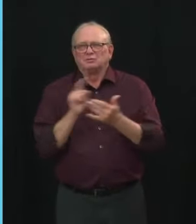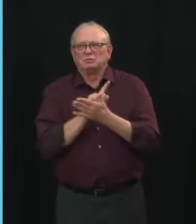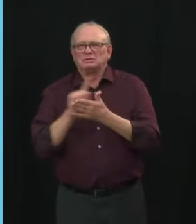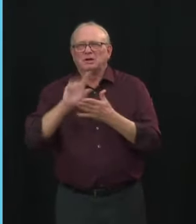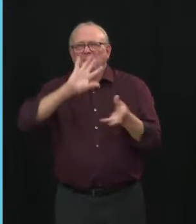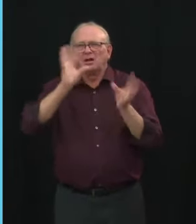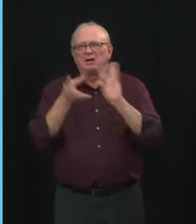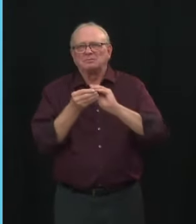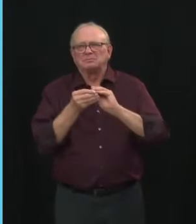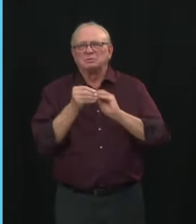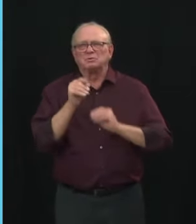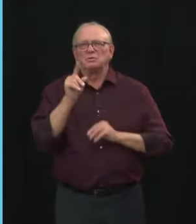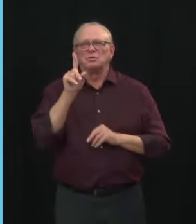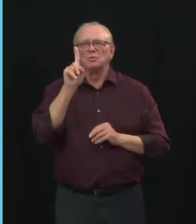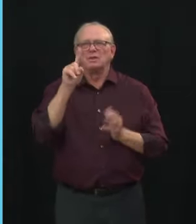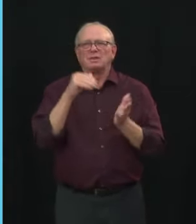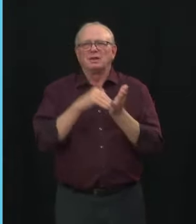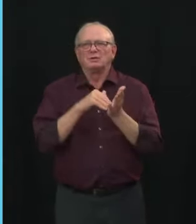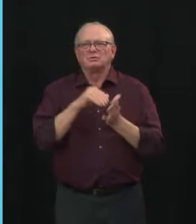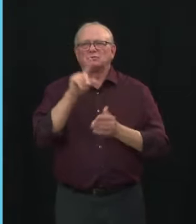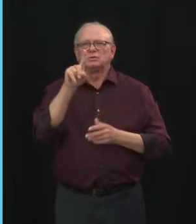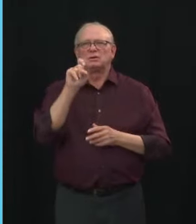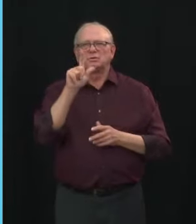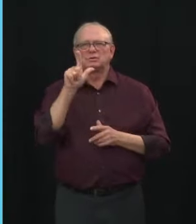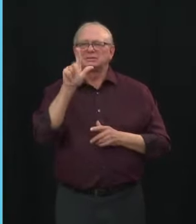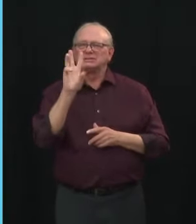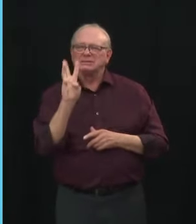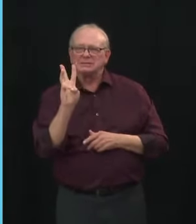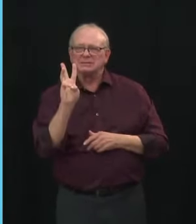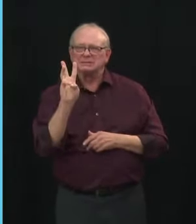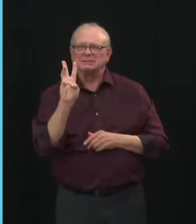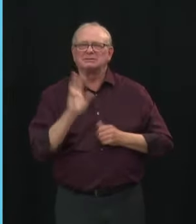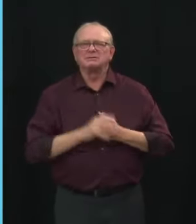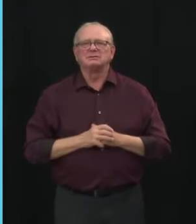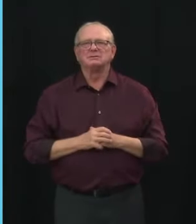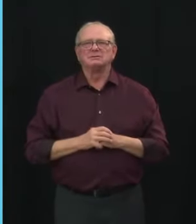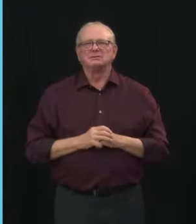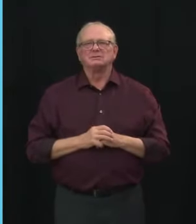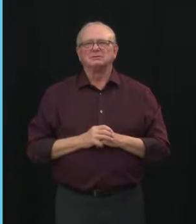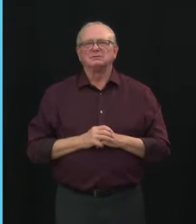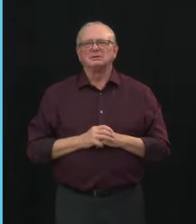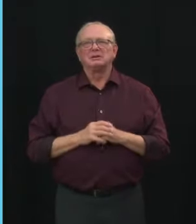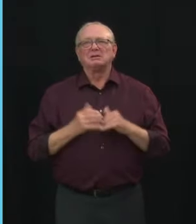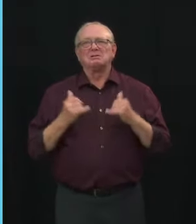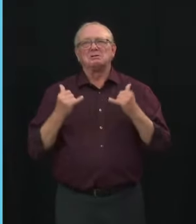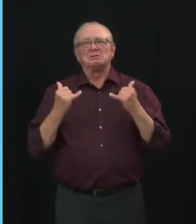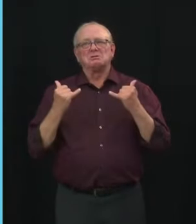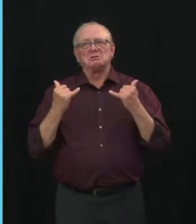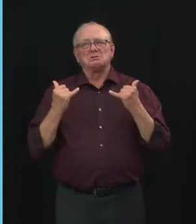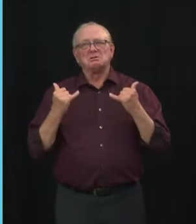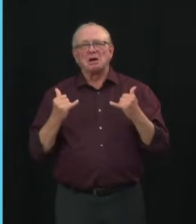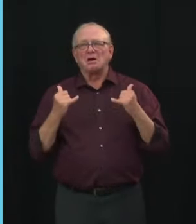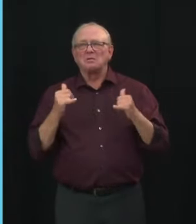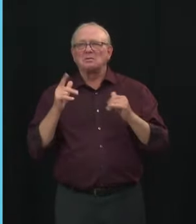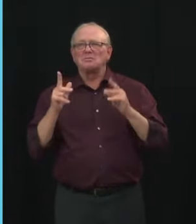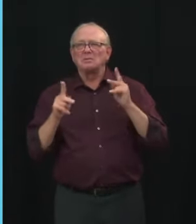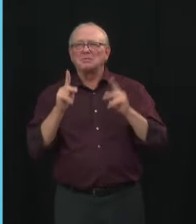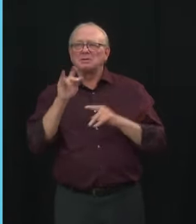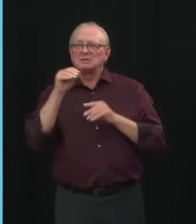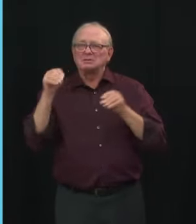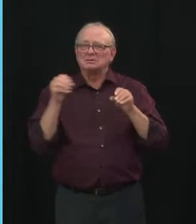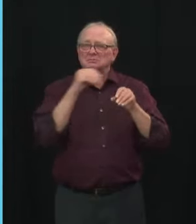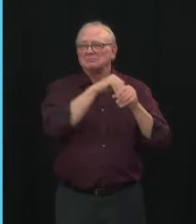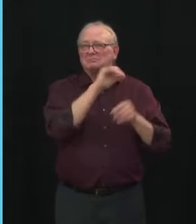That follows a similar increase from the week before. However, we have fewer Albertans in ICU due to COVID this week,